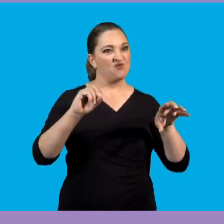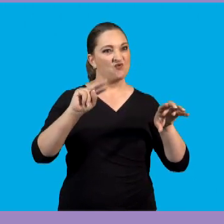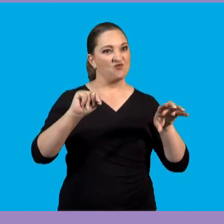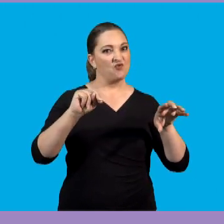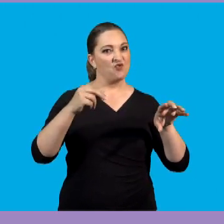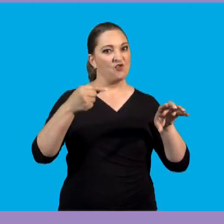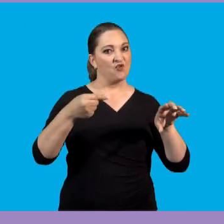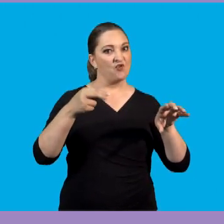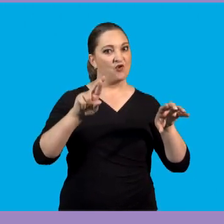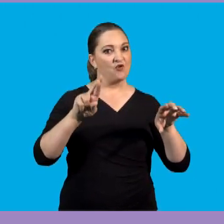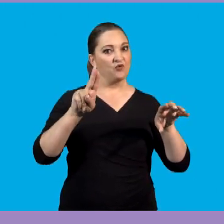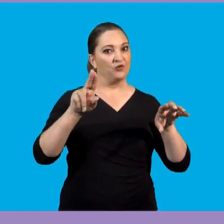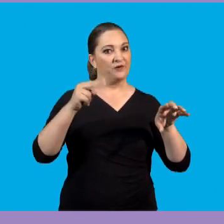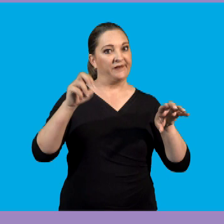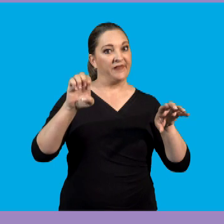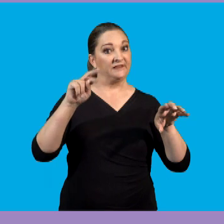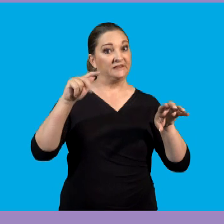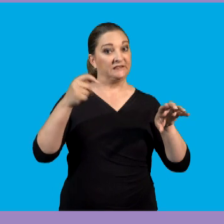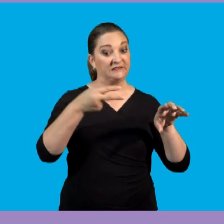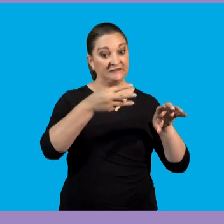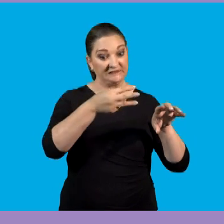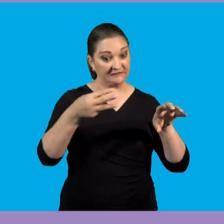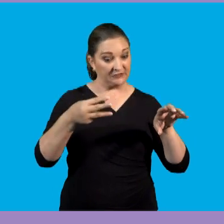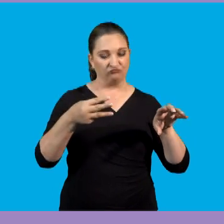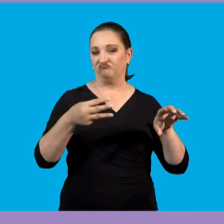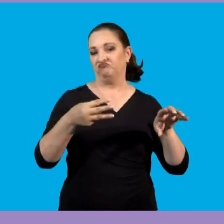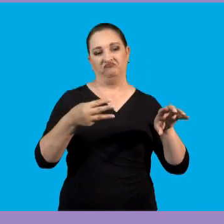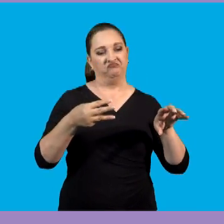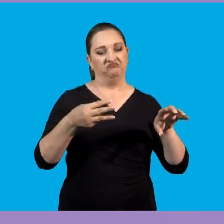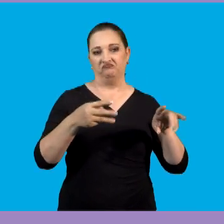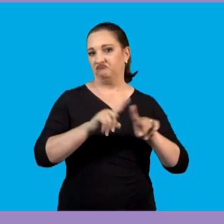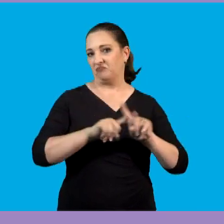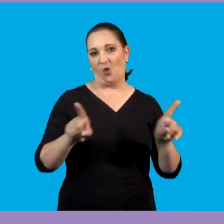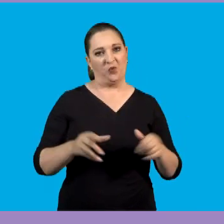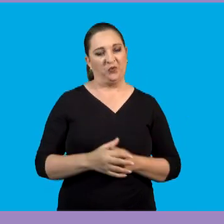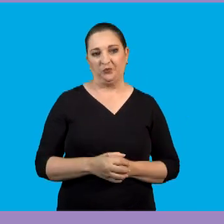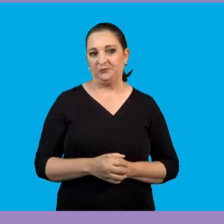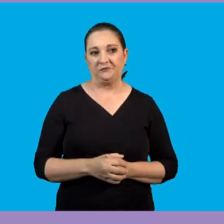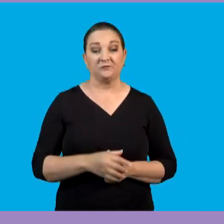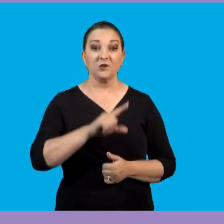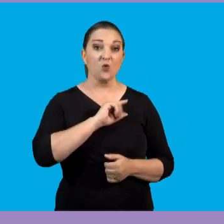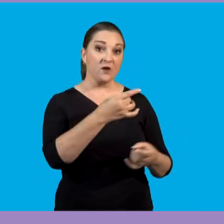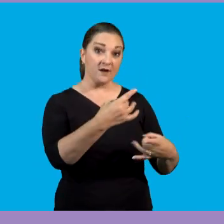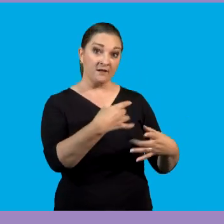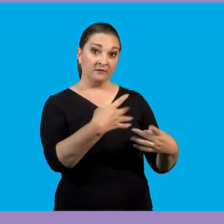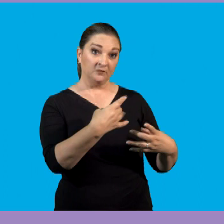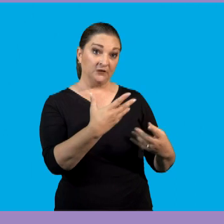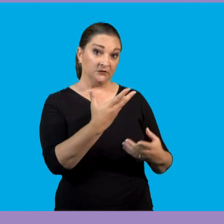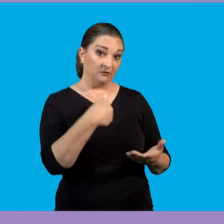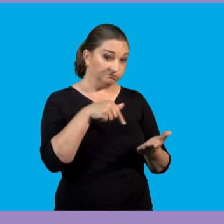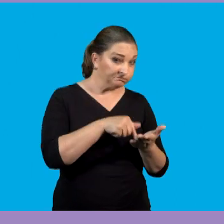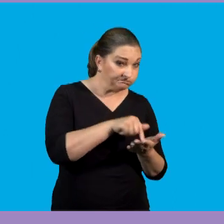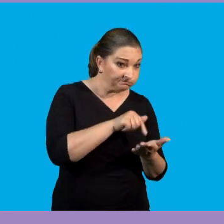to triangle MHL. Why? Because if we look at the given information or the information that